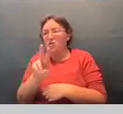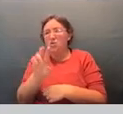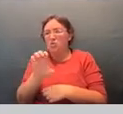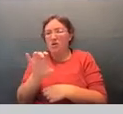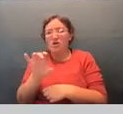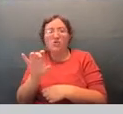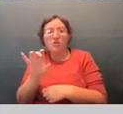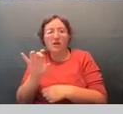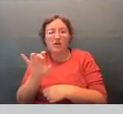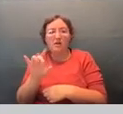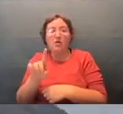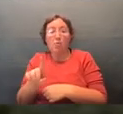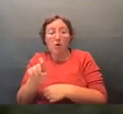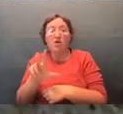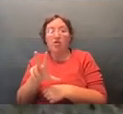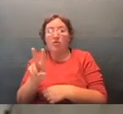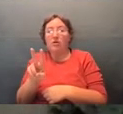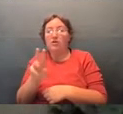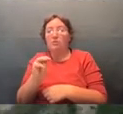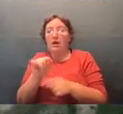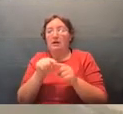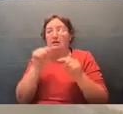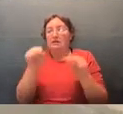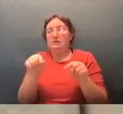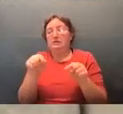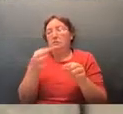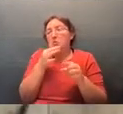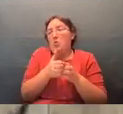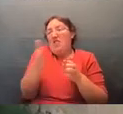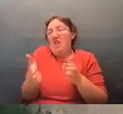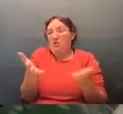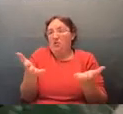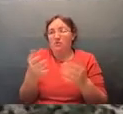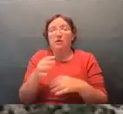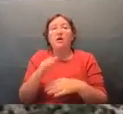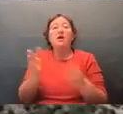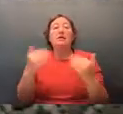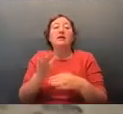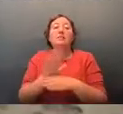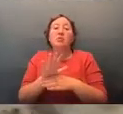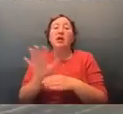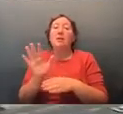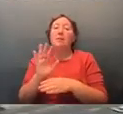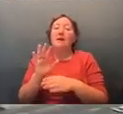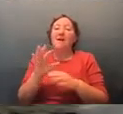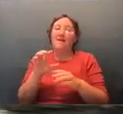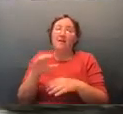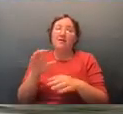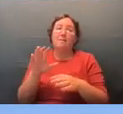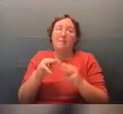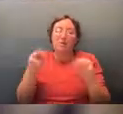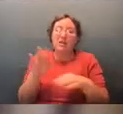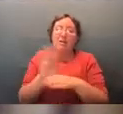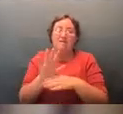The next place we're going to pop into is the Museum of Film History here in Lone Pine. Back